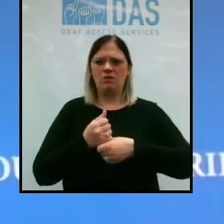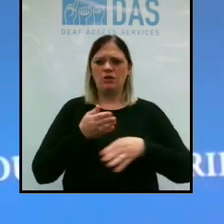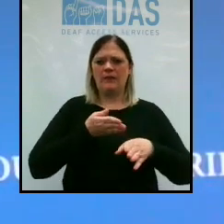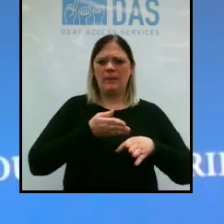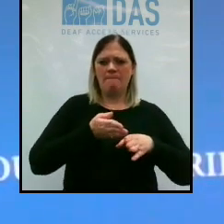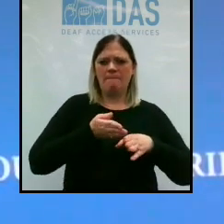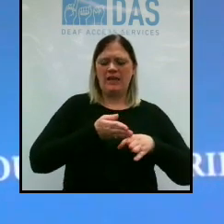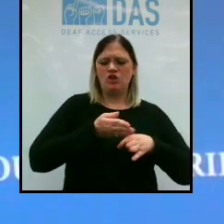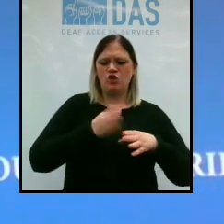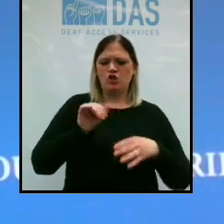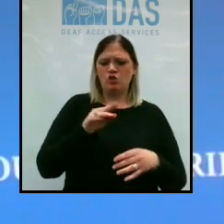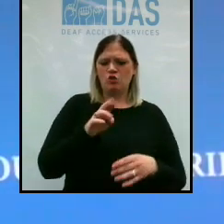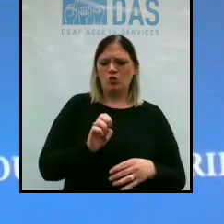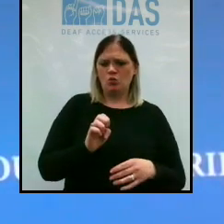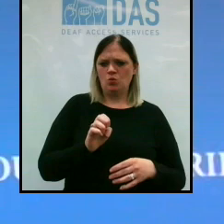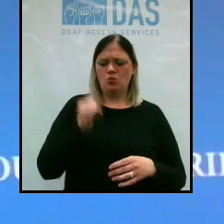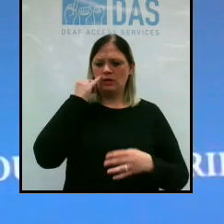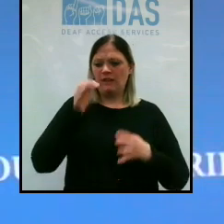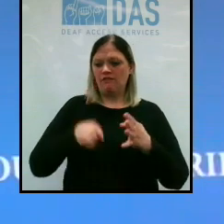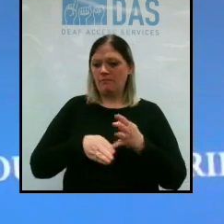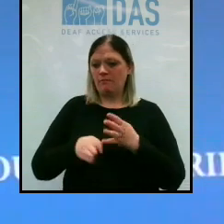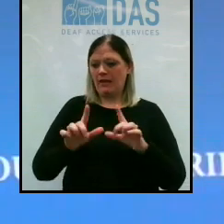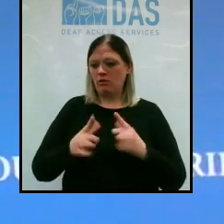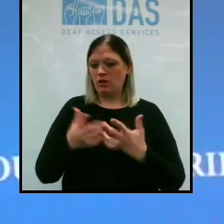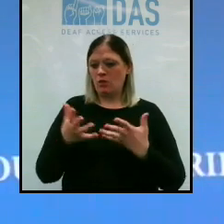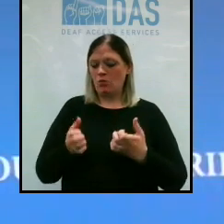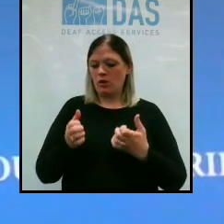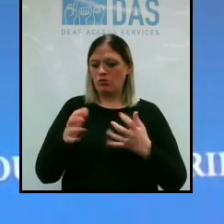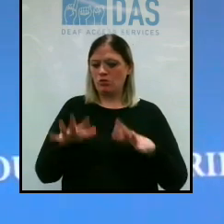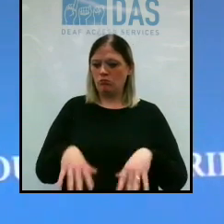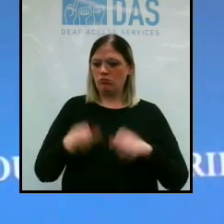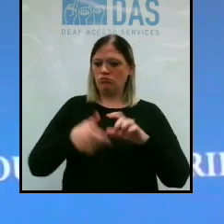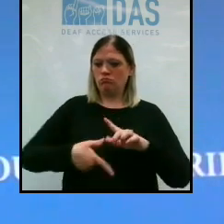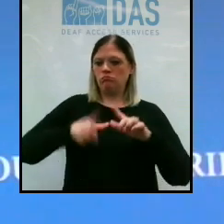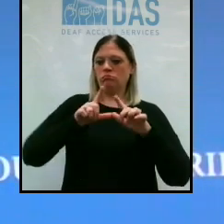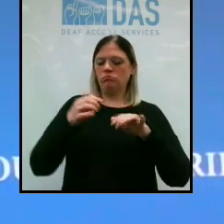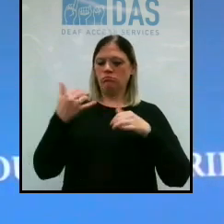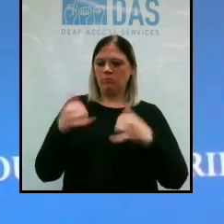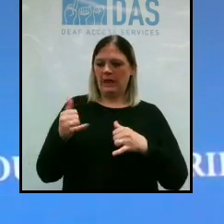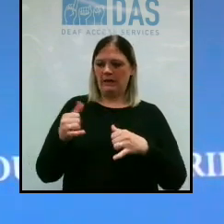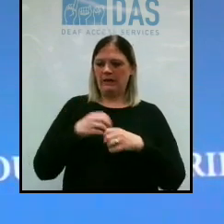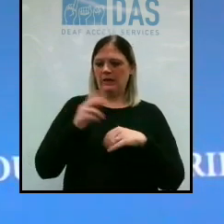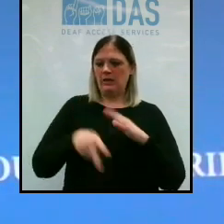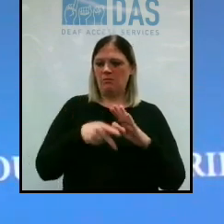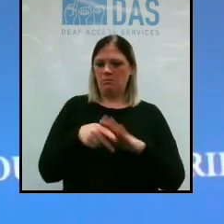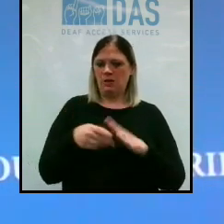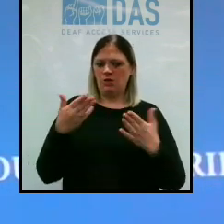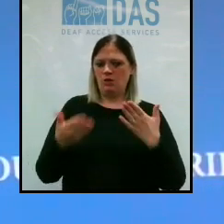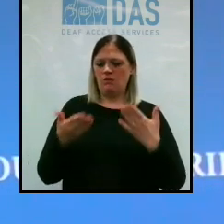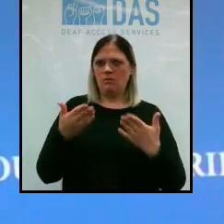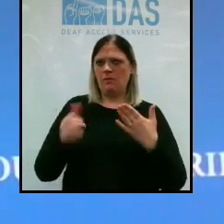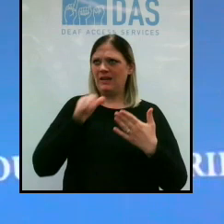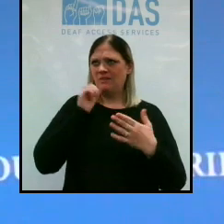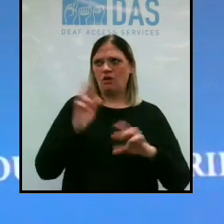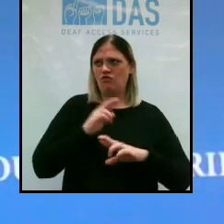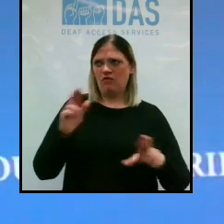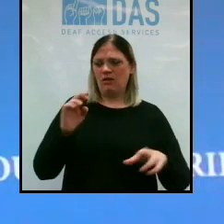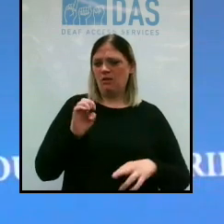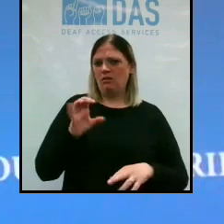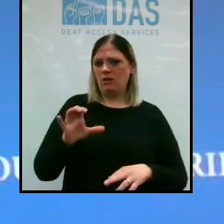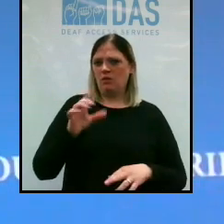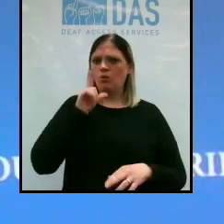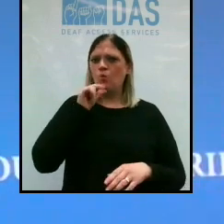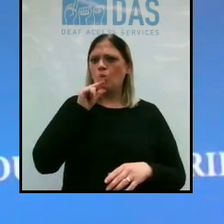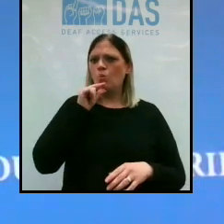June. If minor league baseball wants to resume play in a period when it might not quite be ready in Erie County, who would